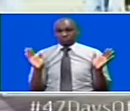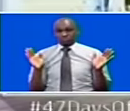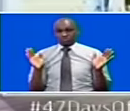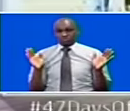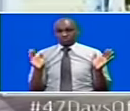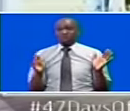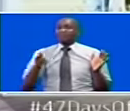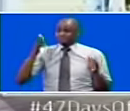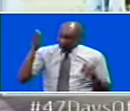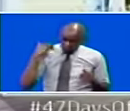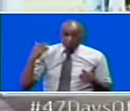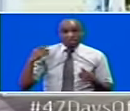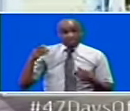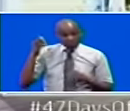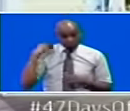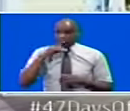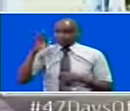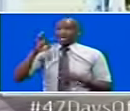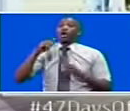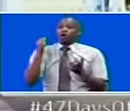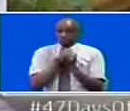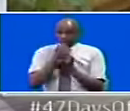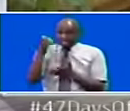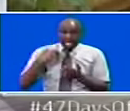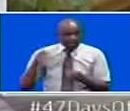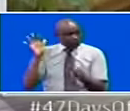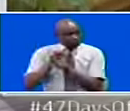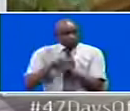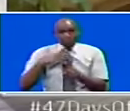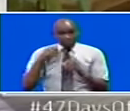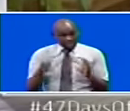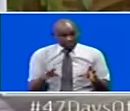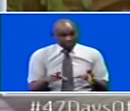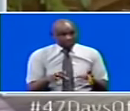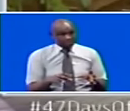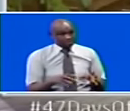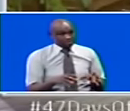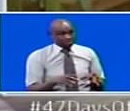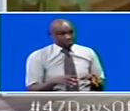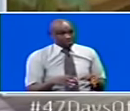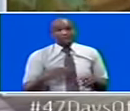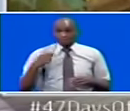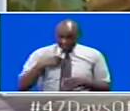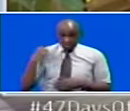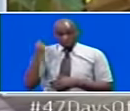Besides, there was no turnover in the Speaker's office. That is what the